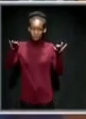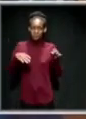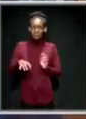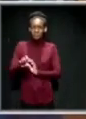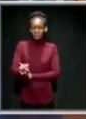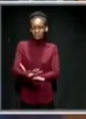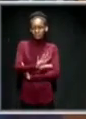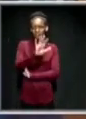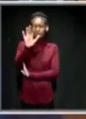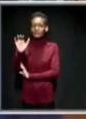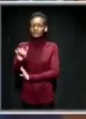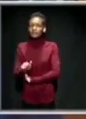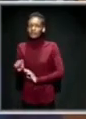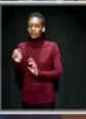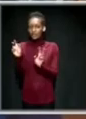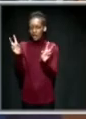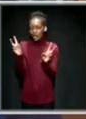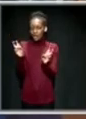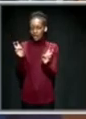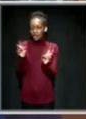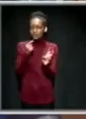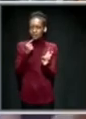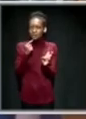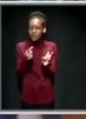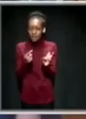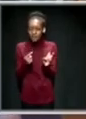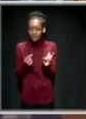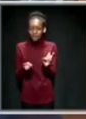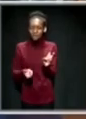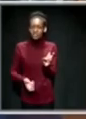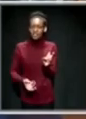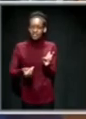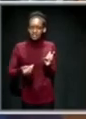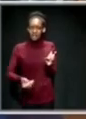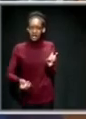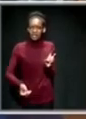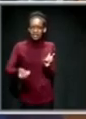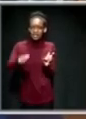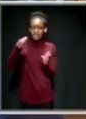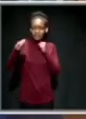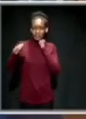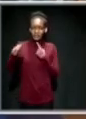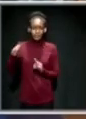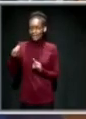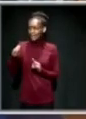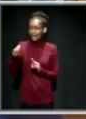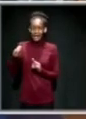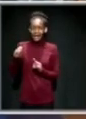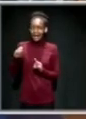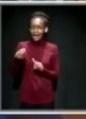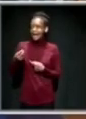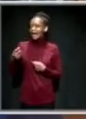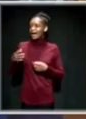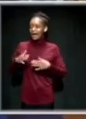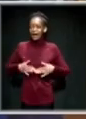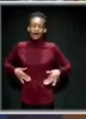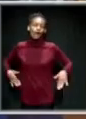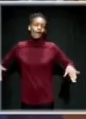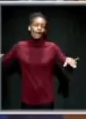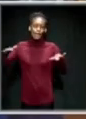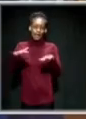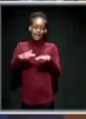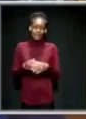a village to raise a child. It is so true, and we see it even at today's event. I